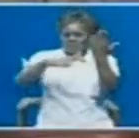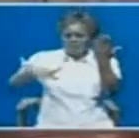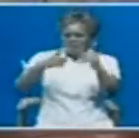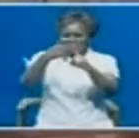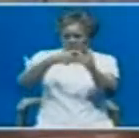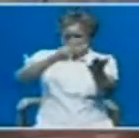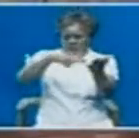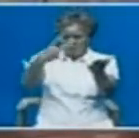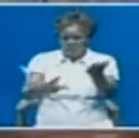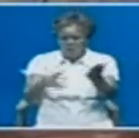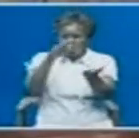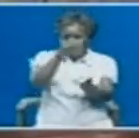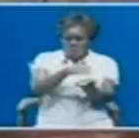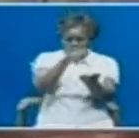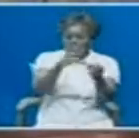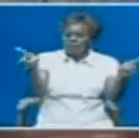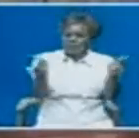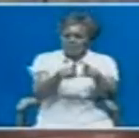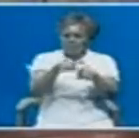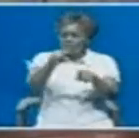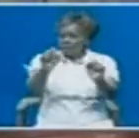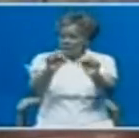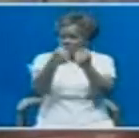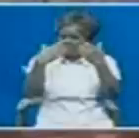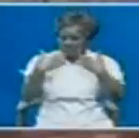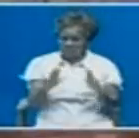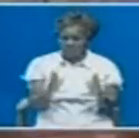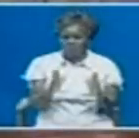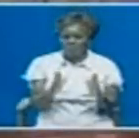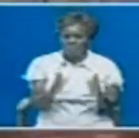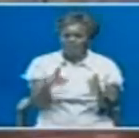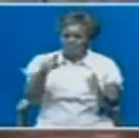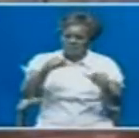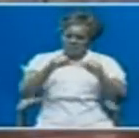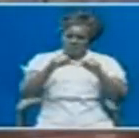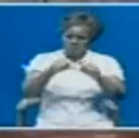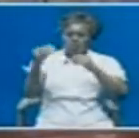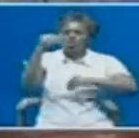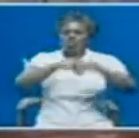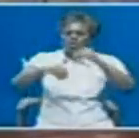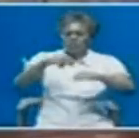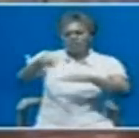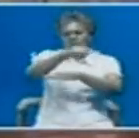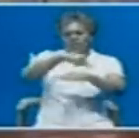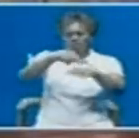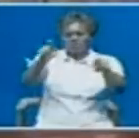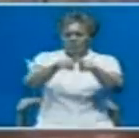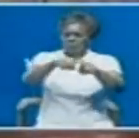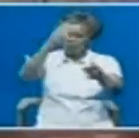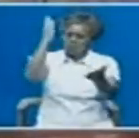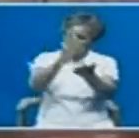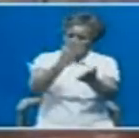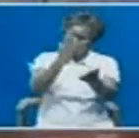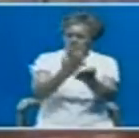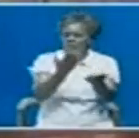but this man, despite what happened to him, he has contributed to this nation, no doubt, any way